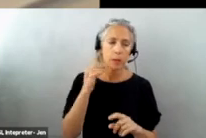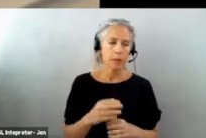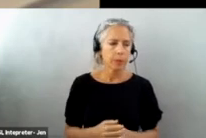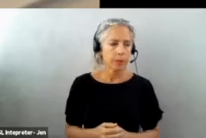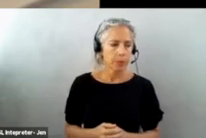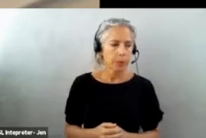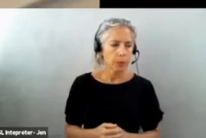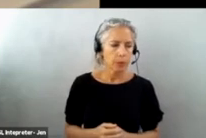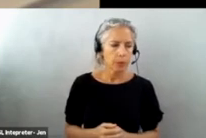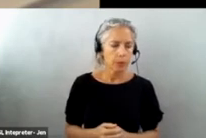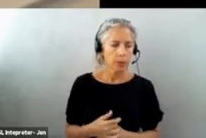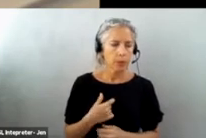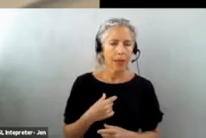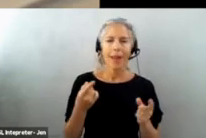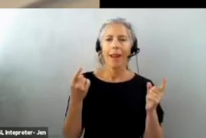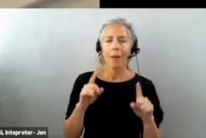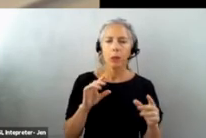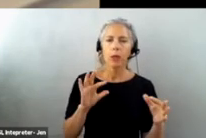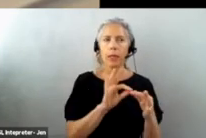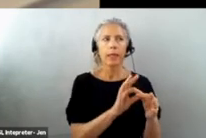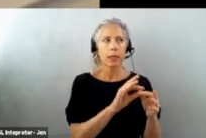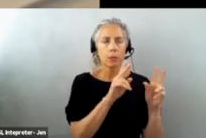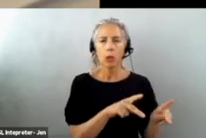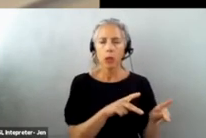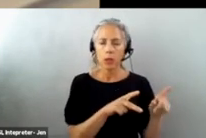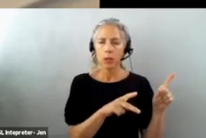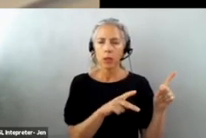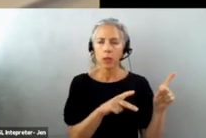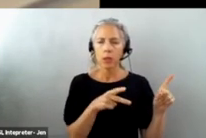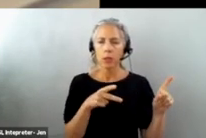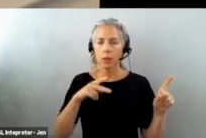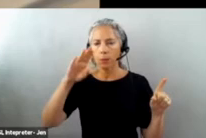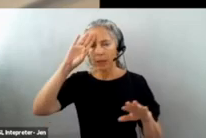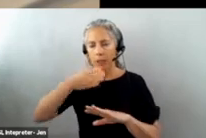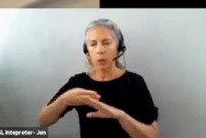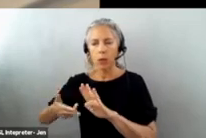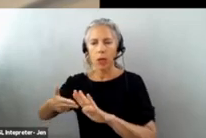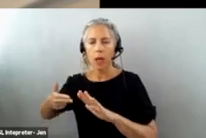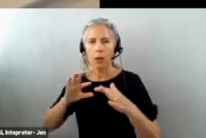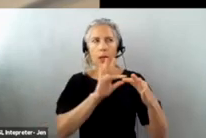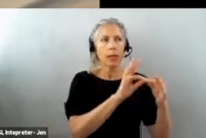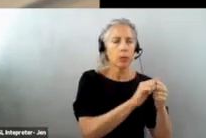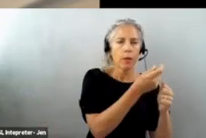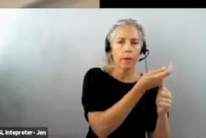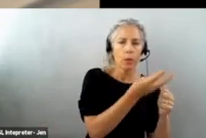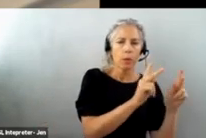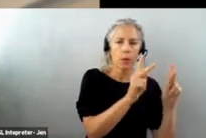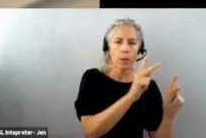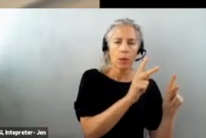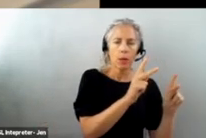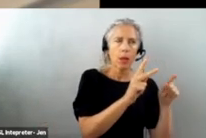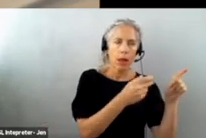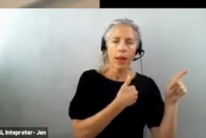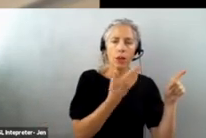I happen to have been connected to someone very shortly after my son was diagnosed, to a couple of people that had excellent